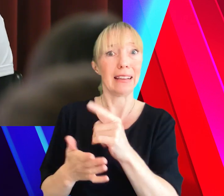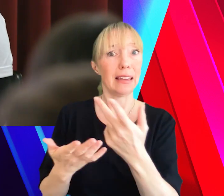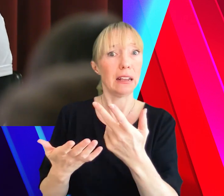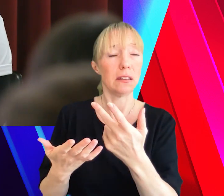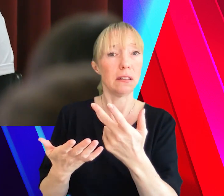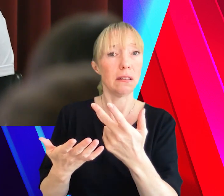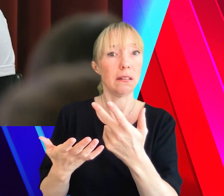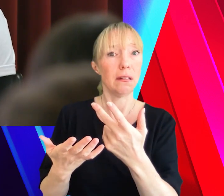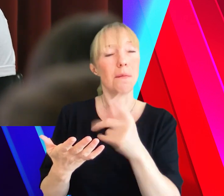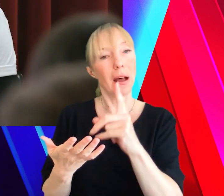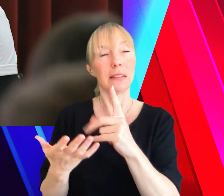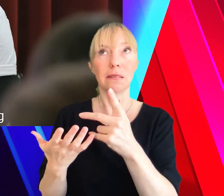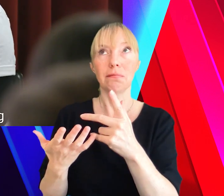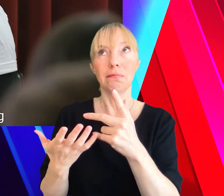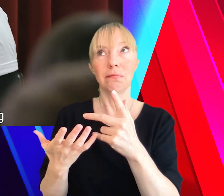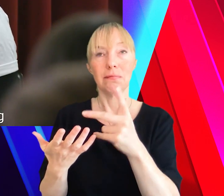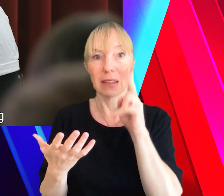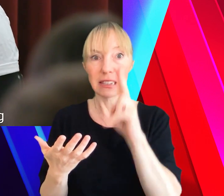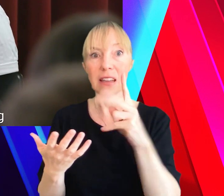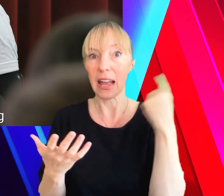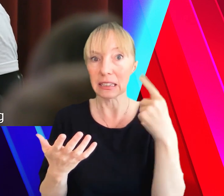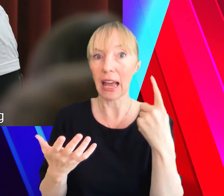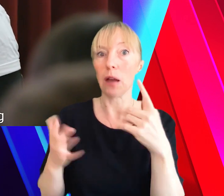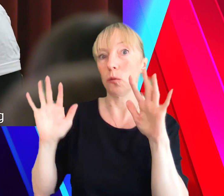fanfic, which essentially it is. We have to find